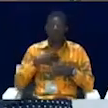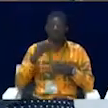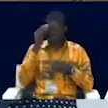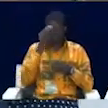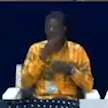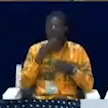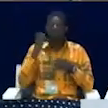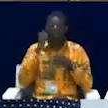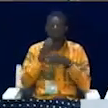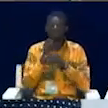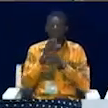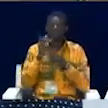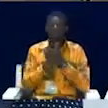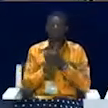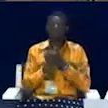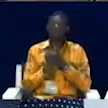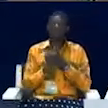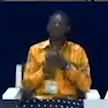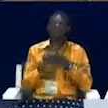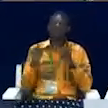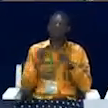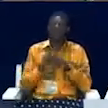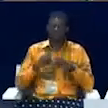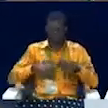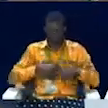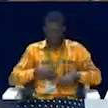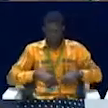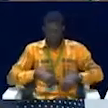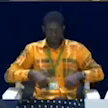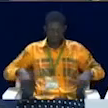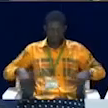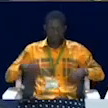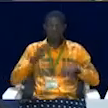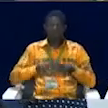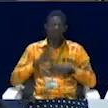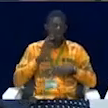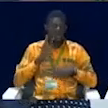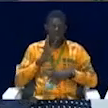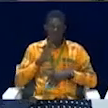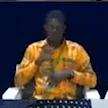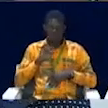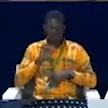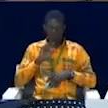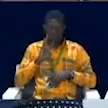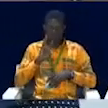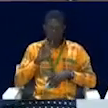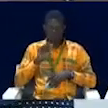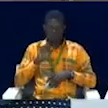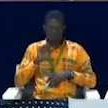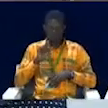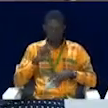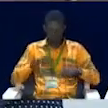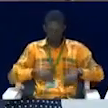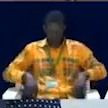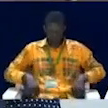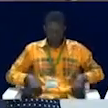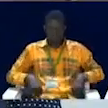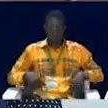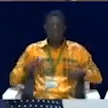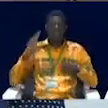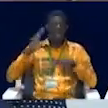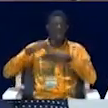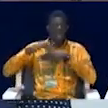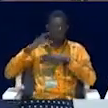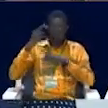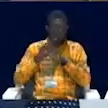that mantle as she tied it on her waist. So after a month later, the